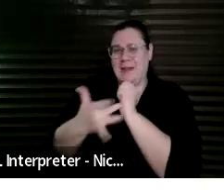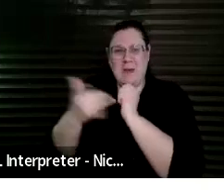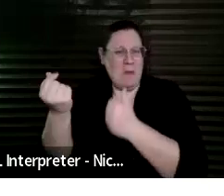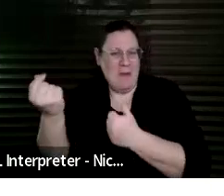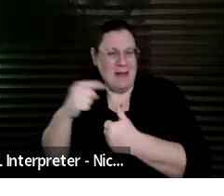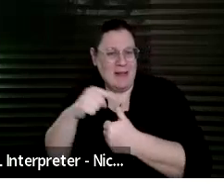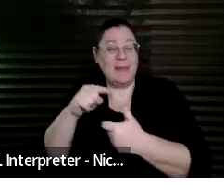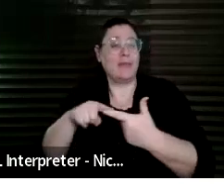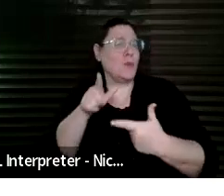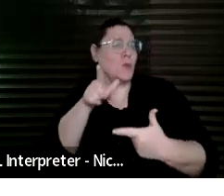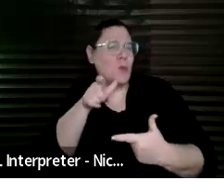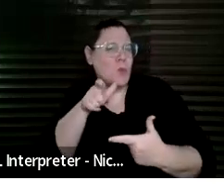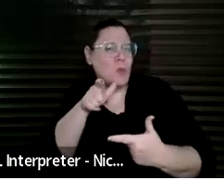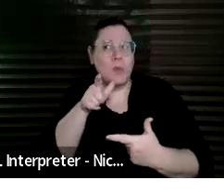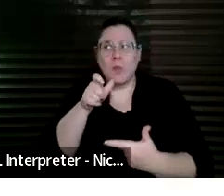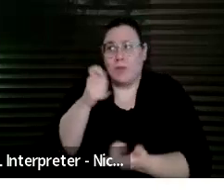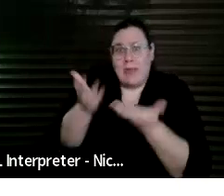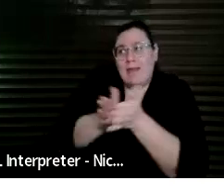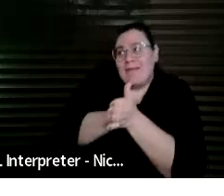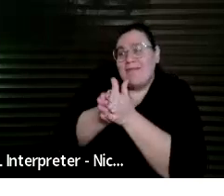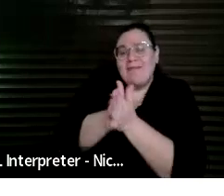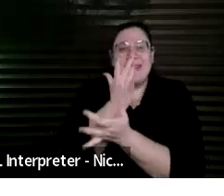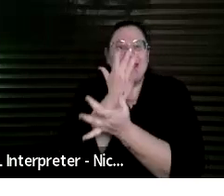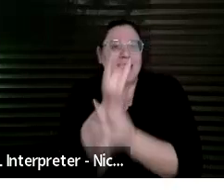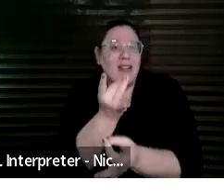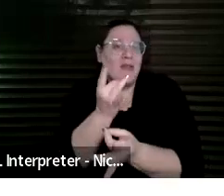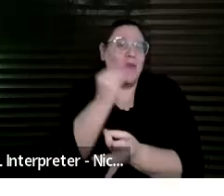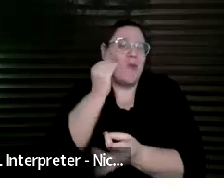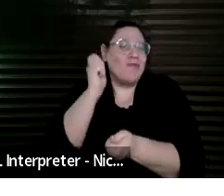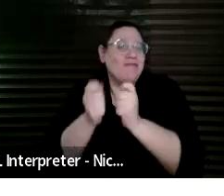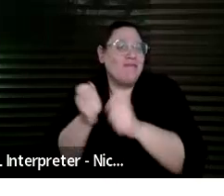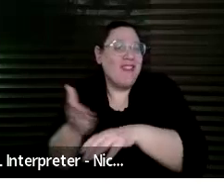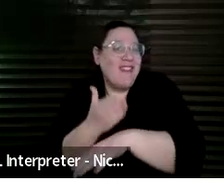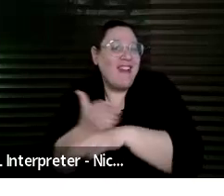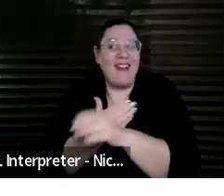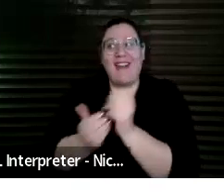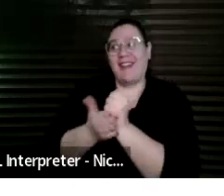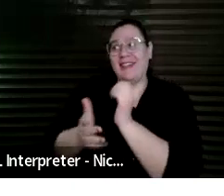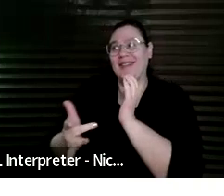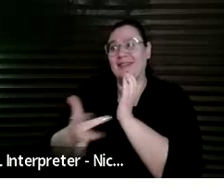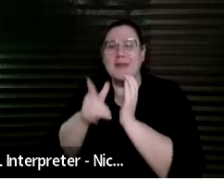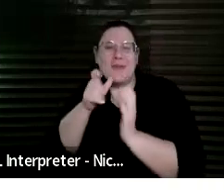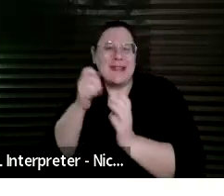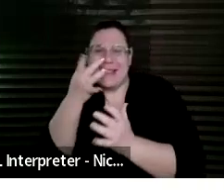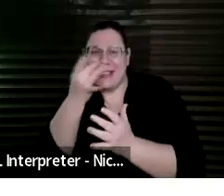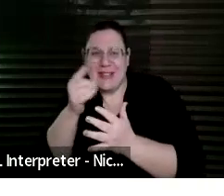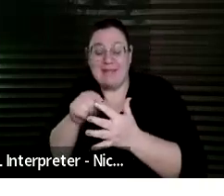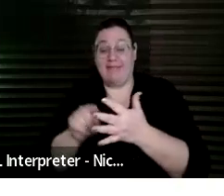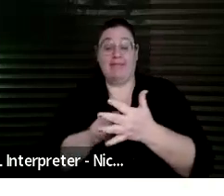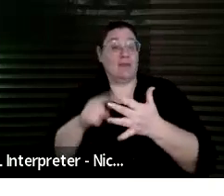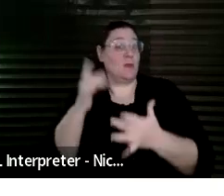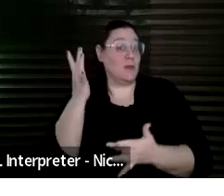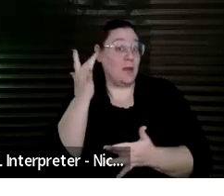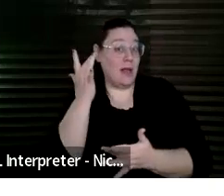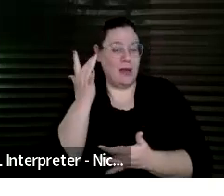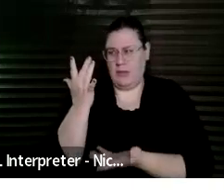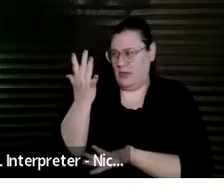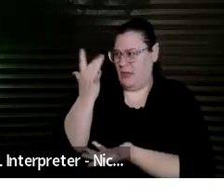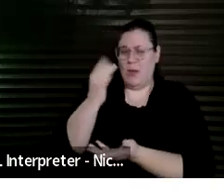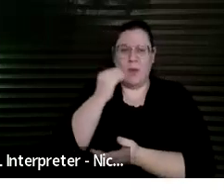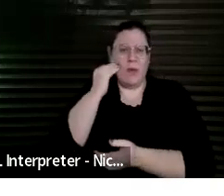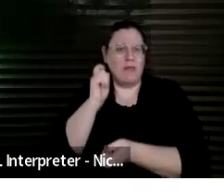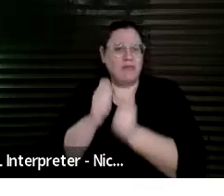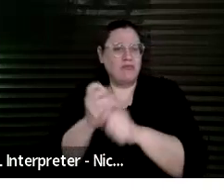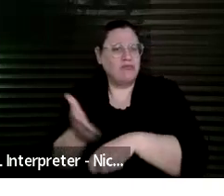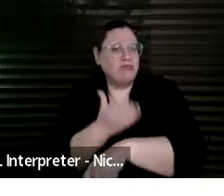who may be interested in home modification and assistive technology? The why is home